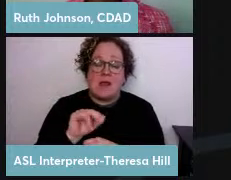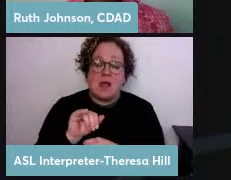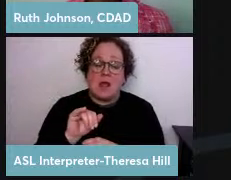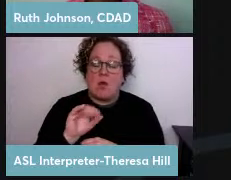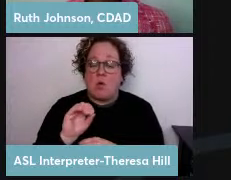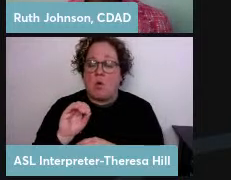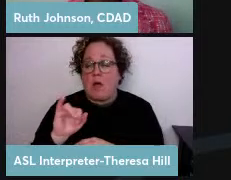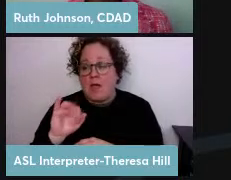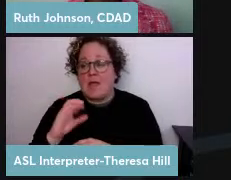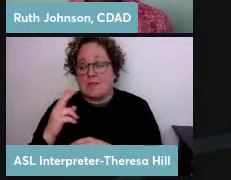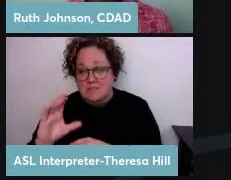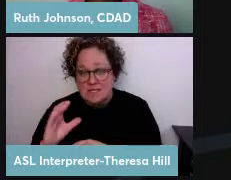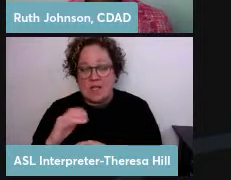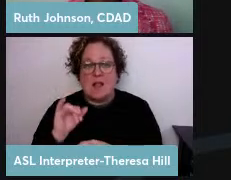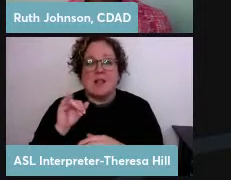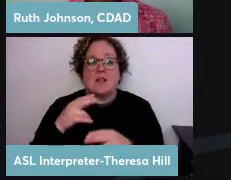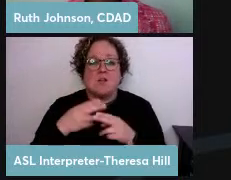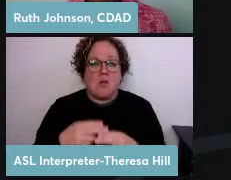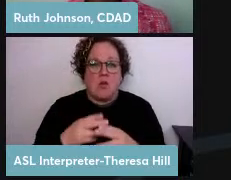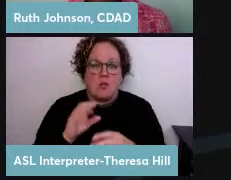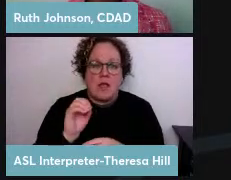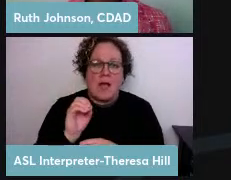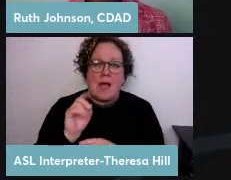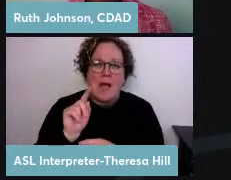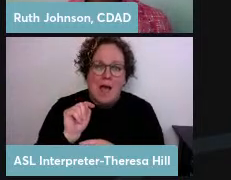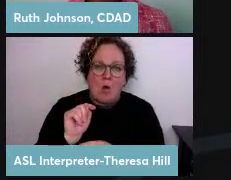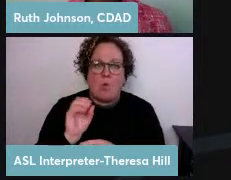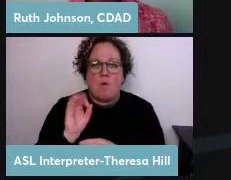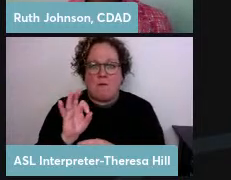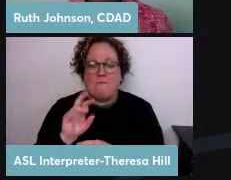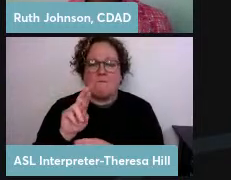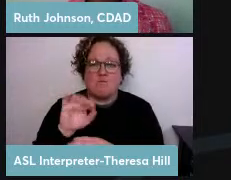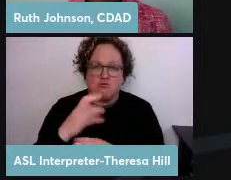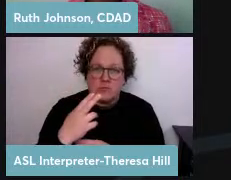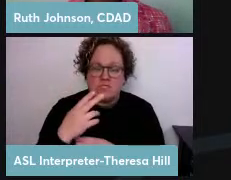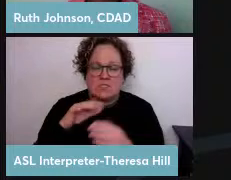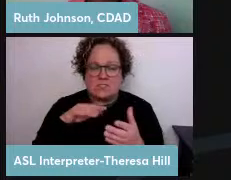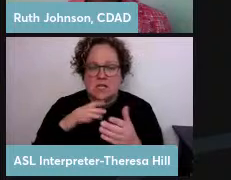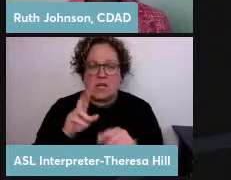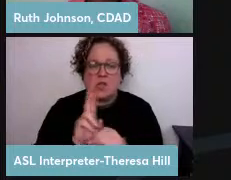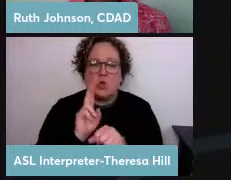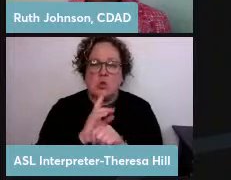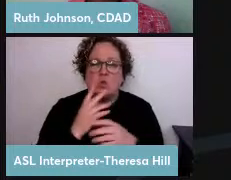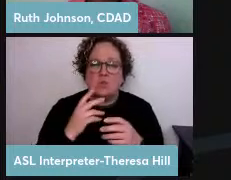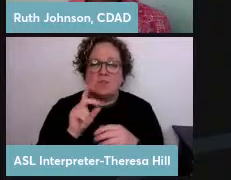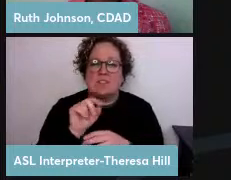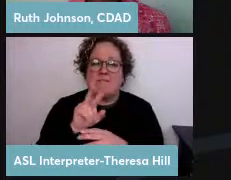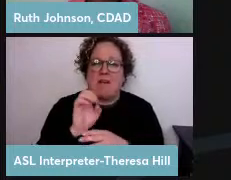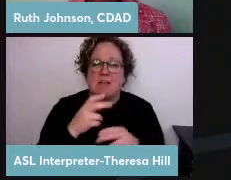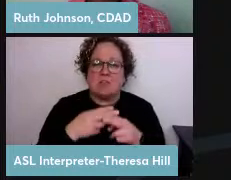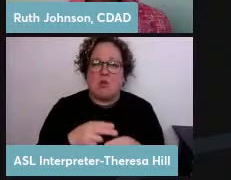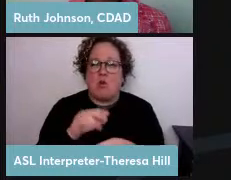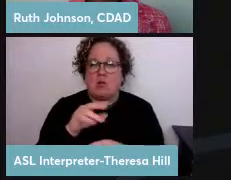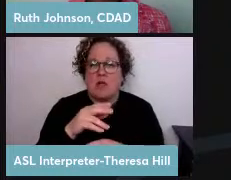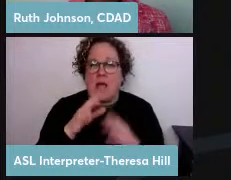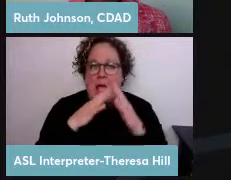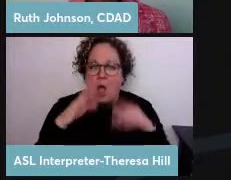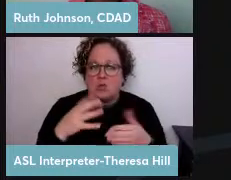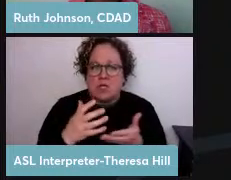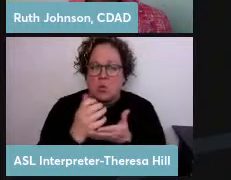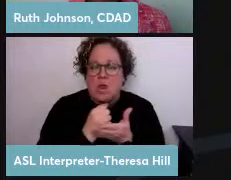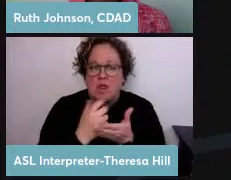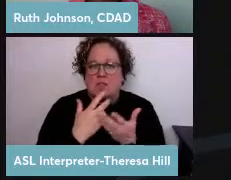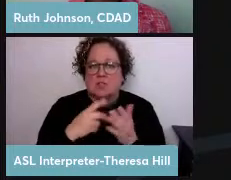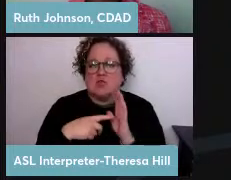its Out of Reach study. And it uses this device called the housing wage to